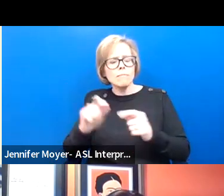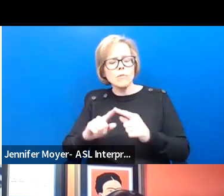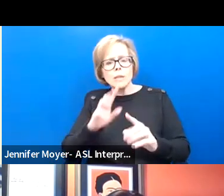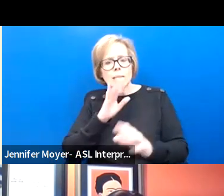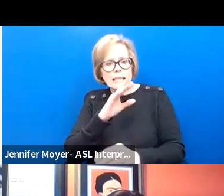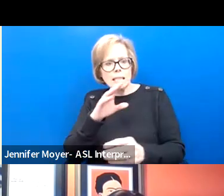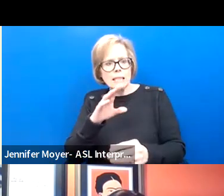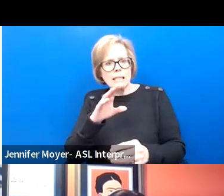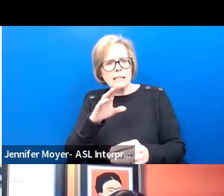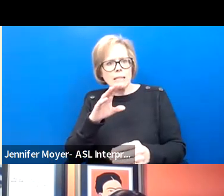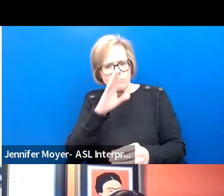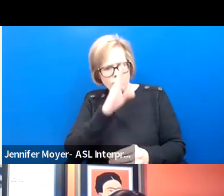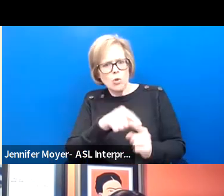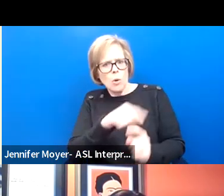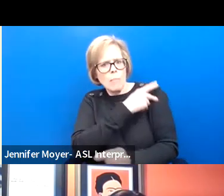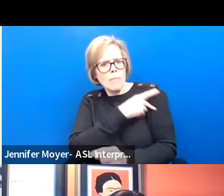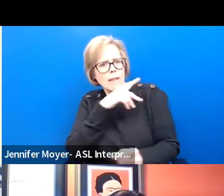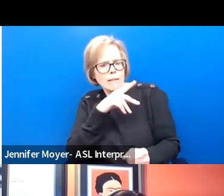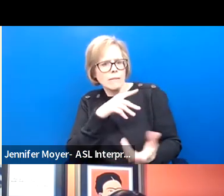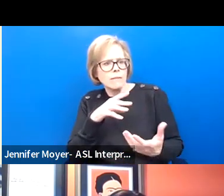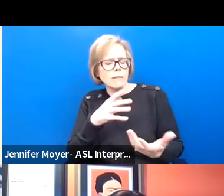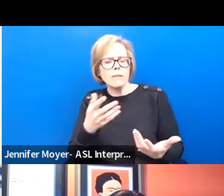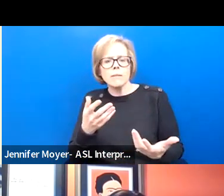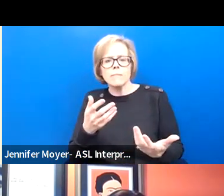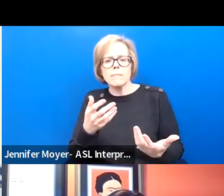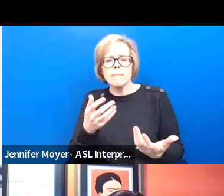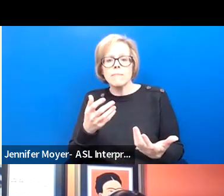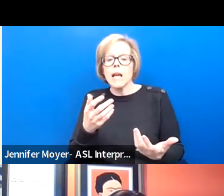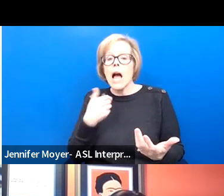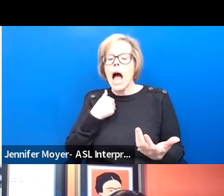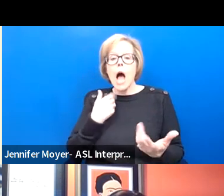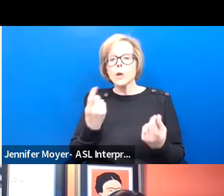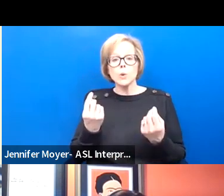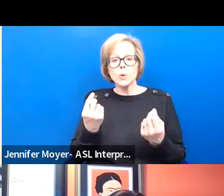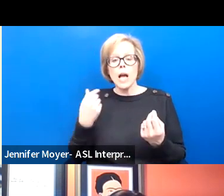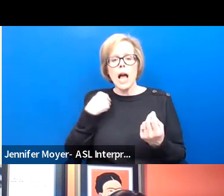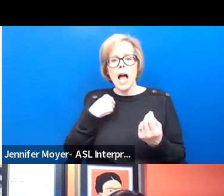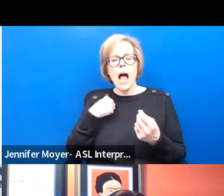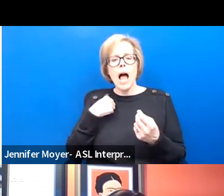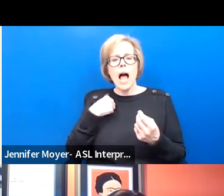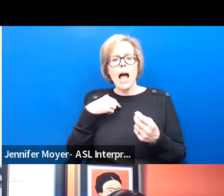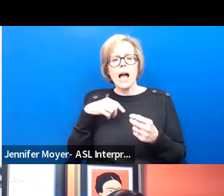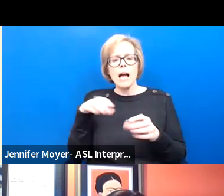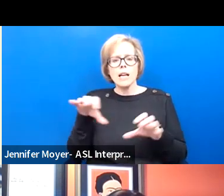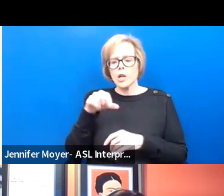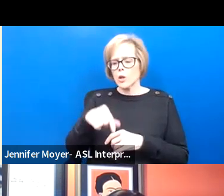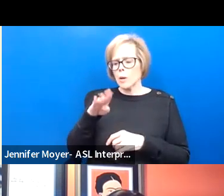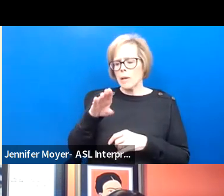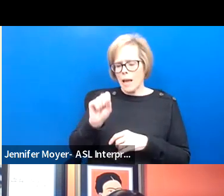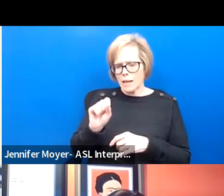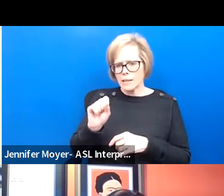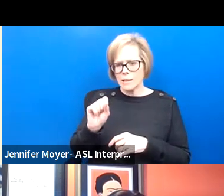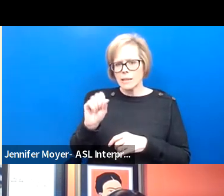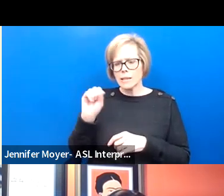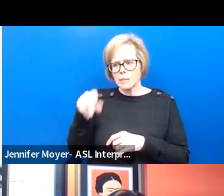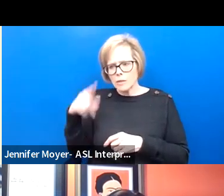clinically. And the one way to really tell, what I ended up doing was I ended up putting a QBS SP for Spanish,